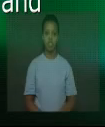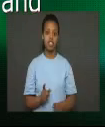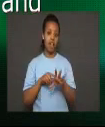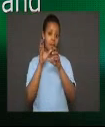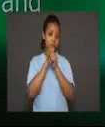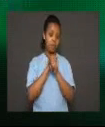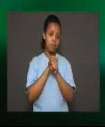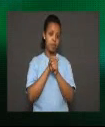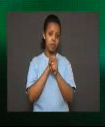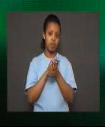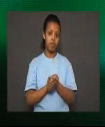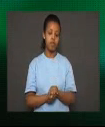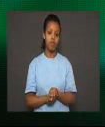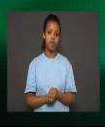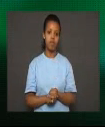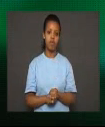Time's up.